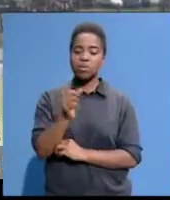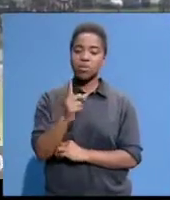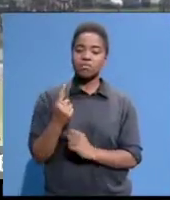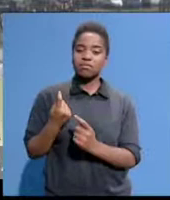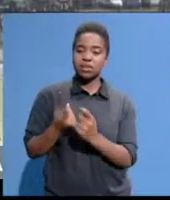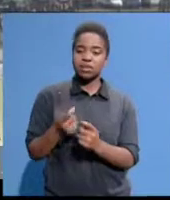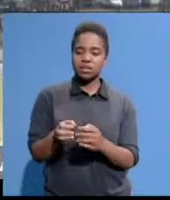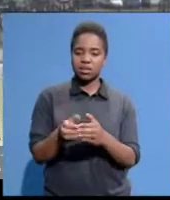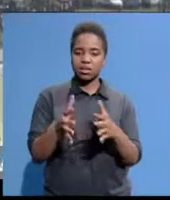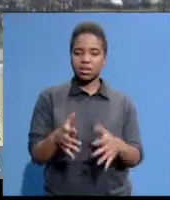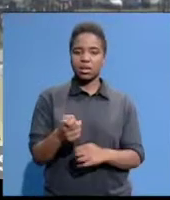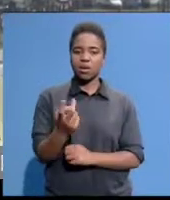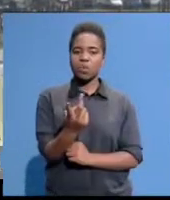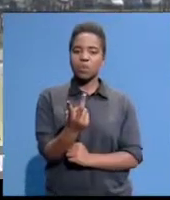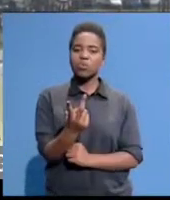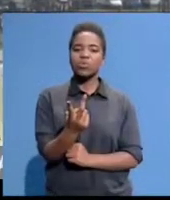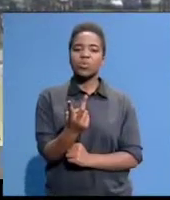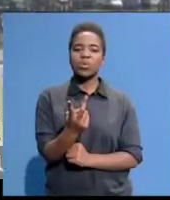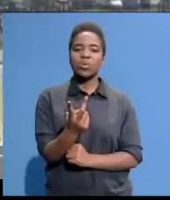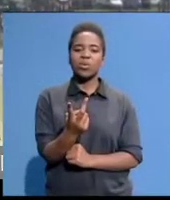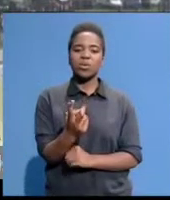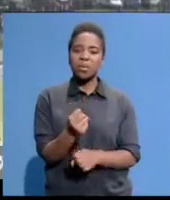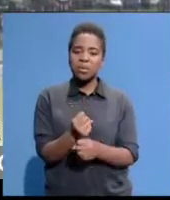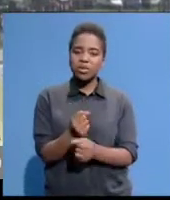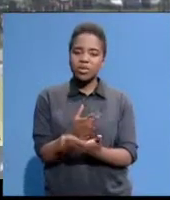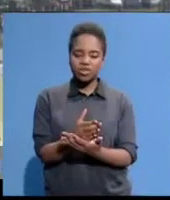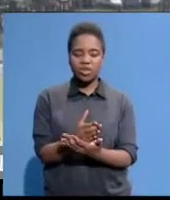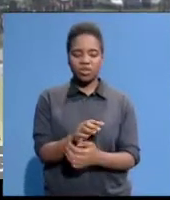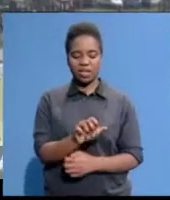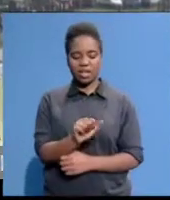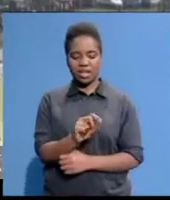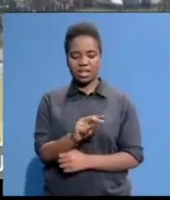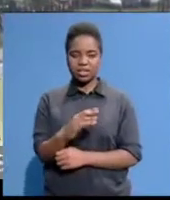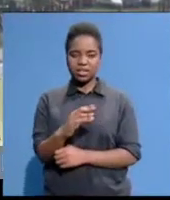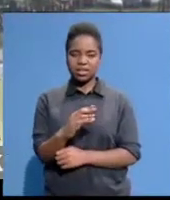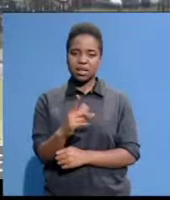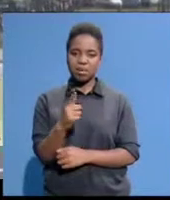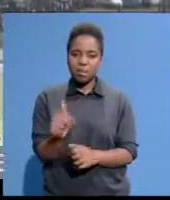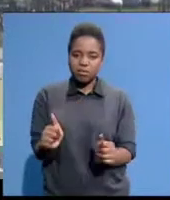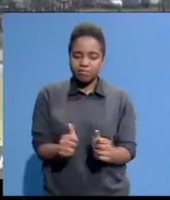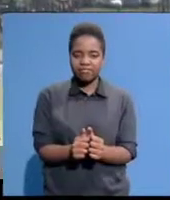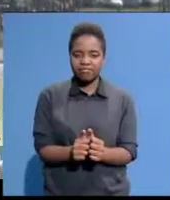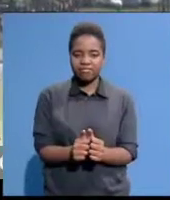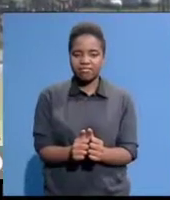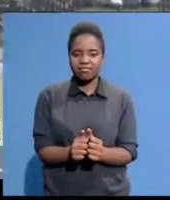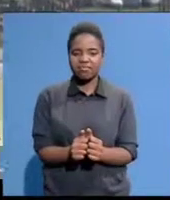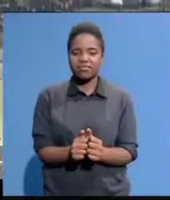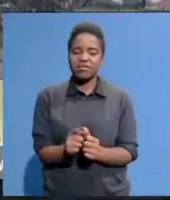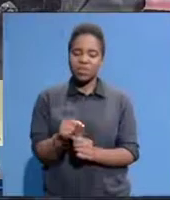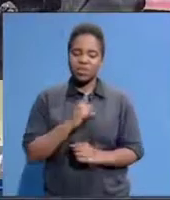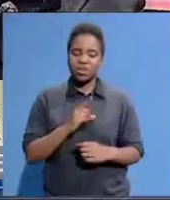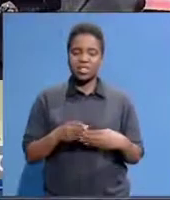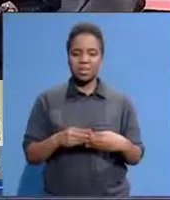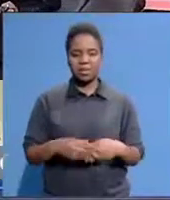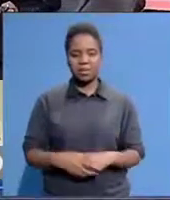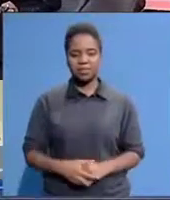Madiba clan, as well as to the leadership of the African National Congress, of which he also was a leading member.